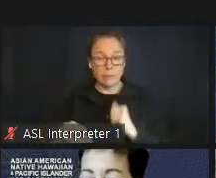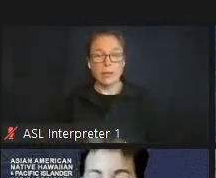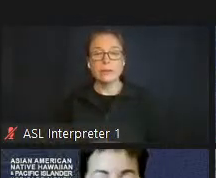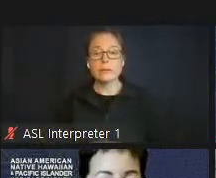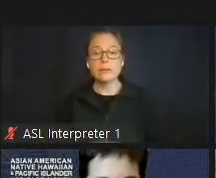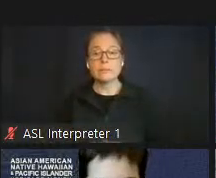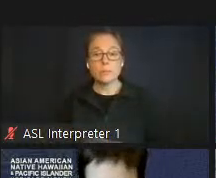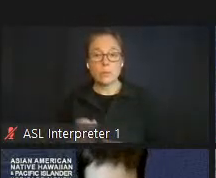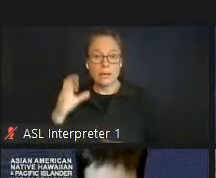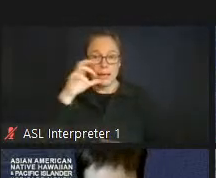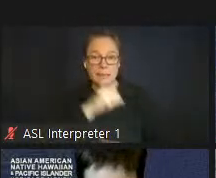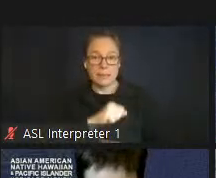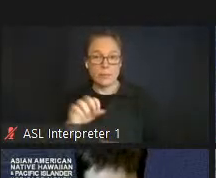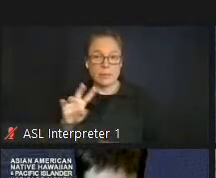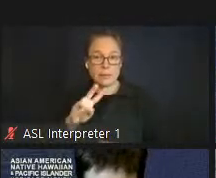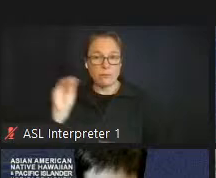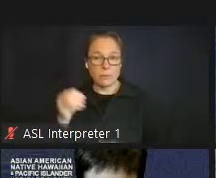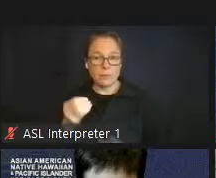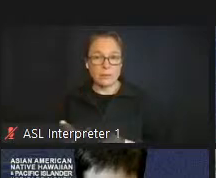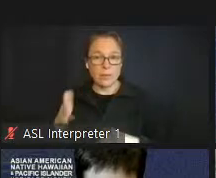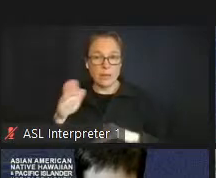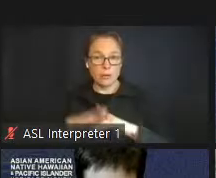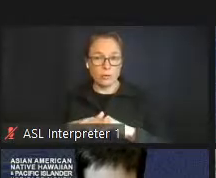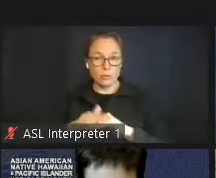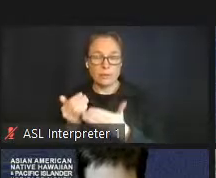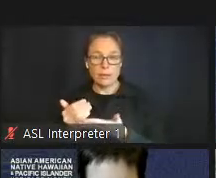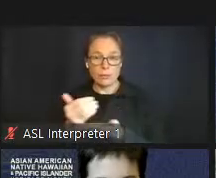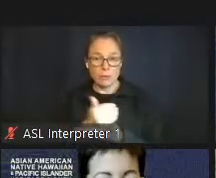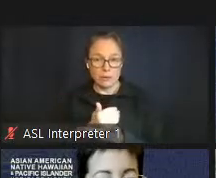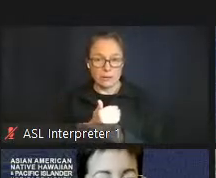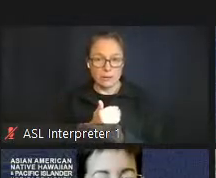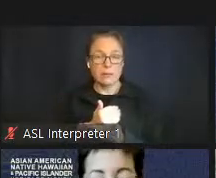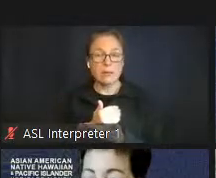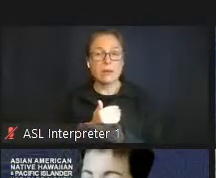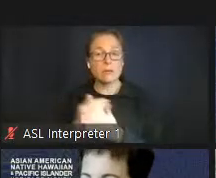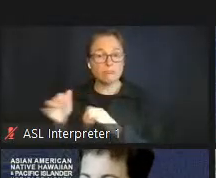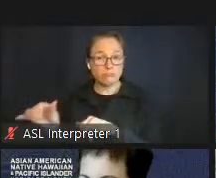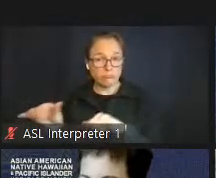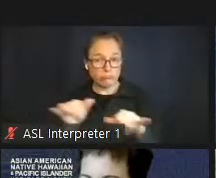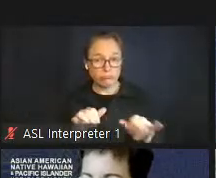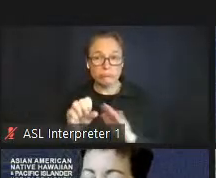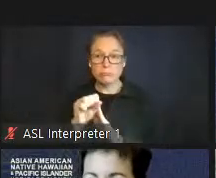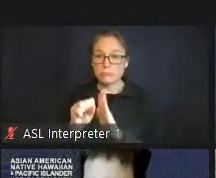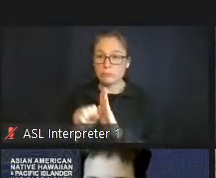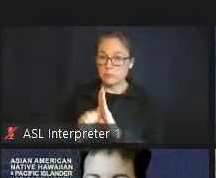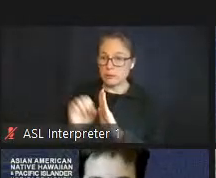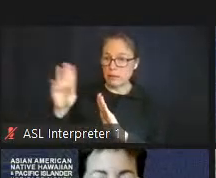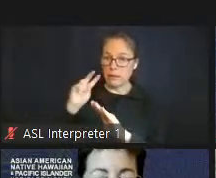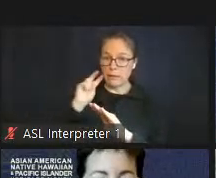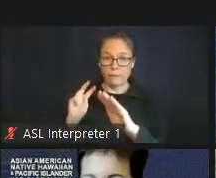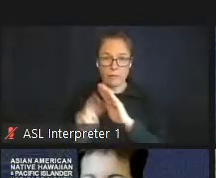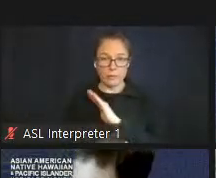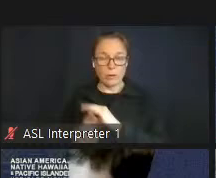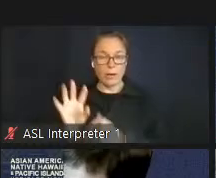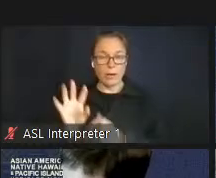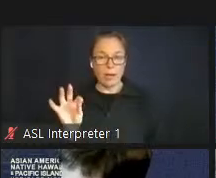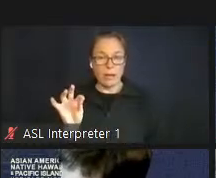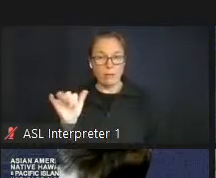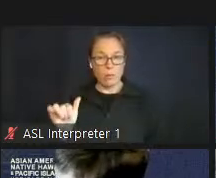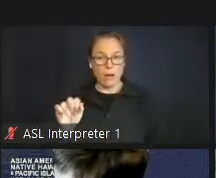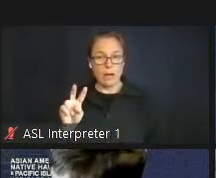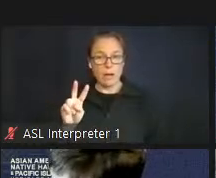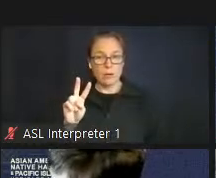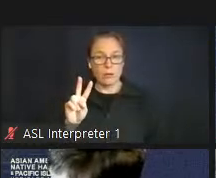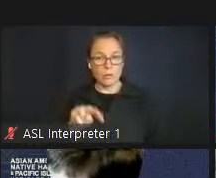a 7% increase in revenue, consistent with state revenue forecasts for fiscal year